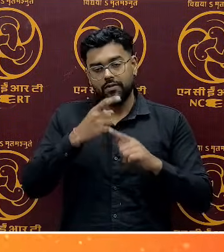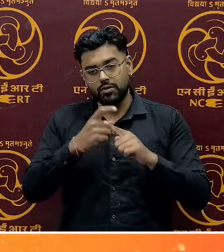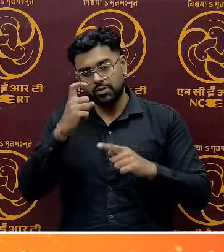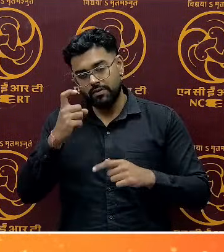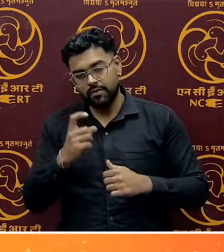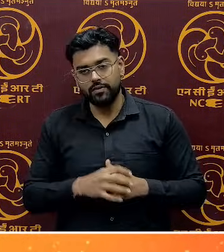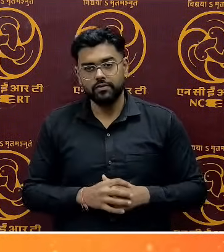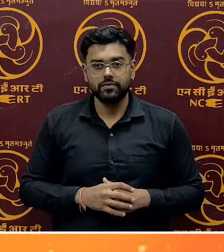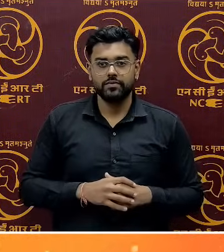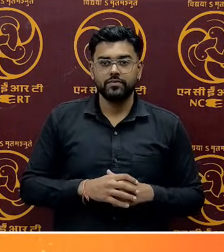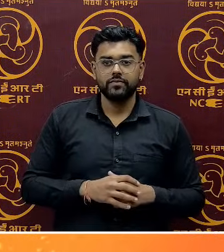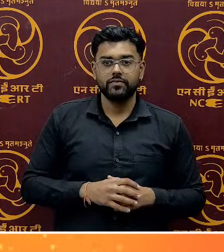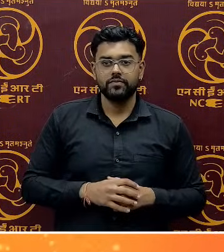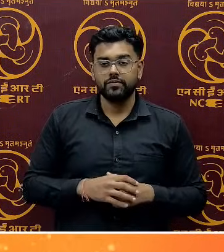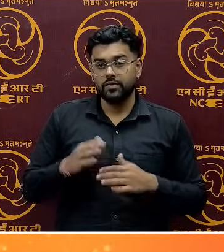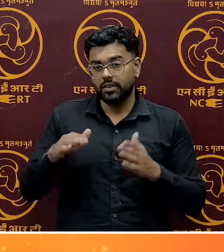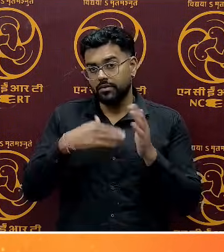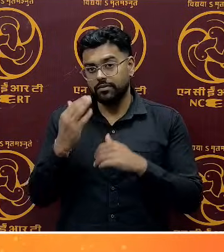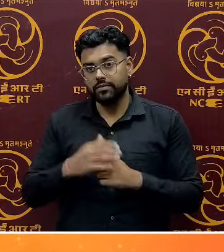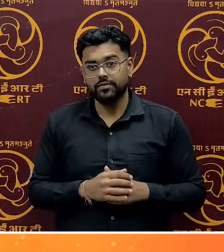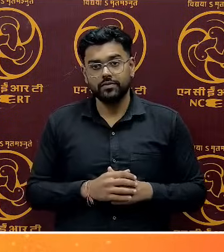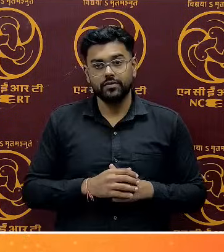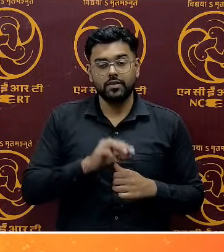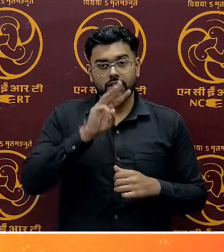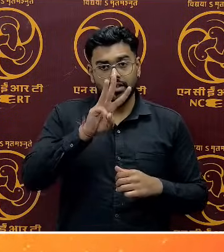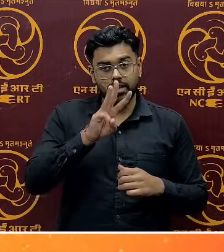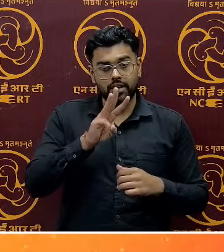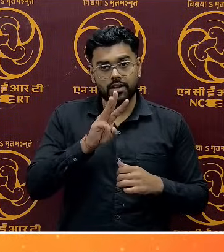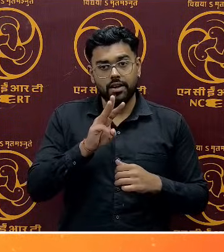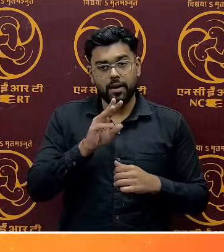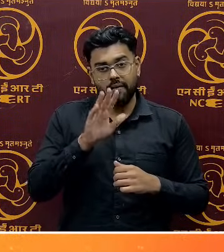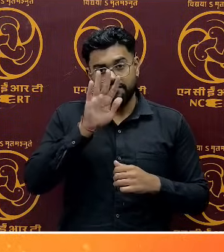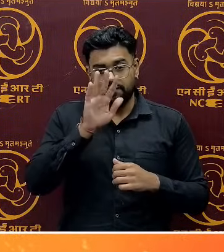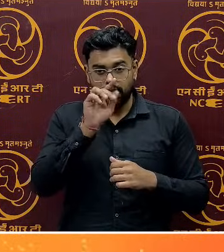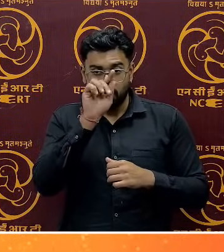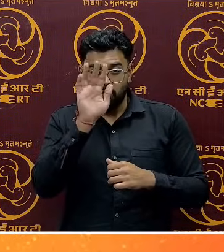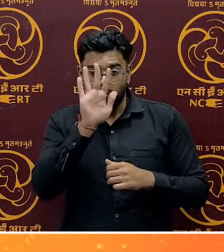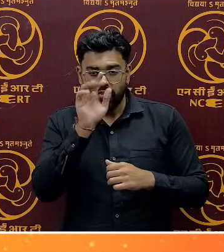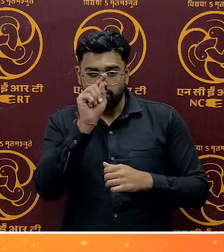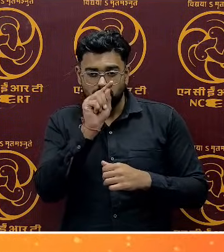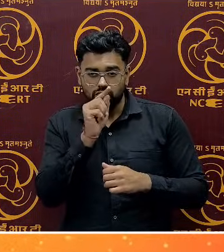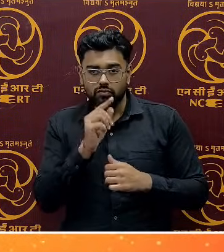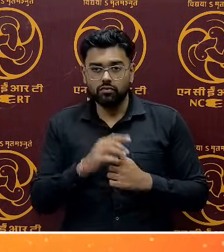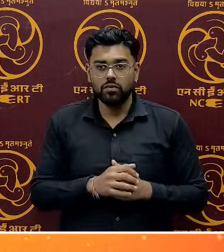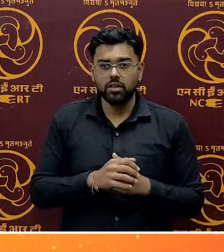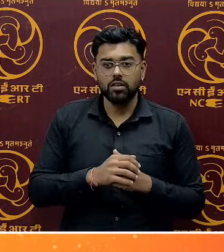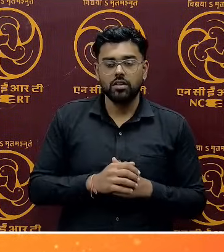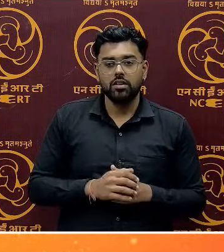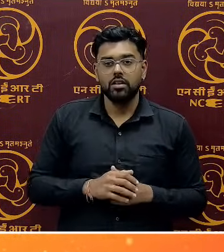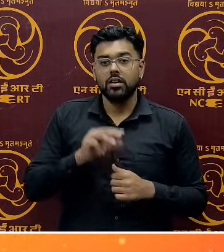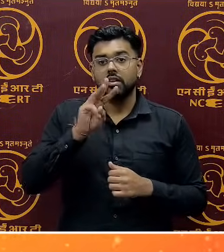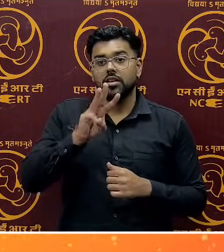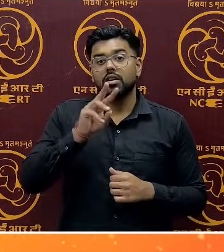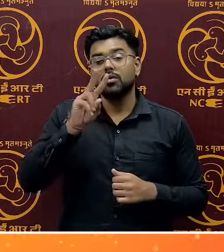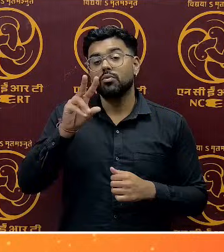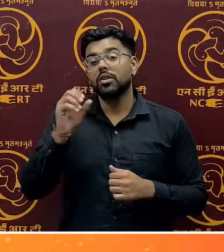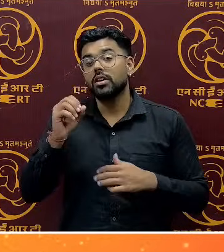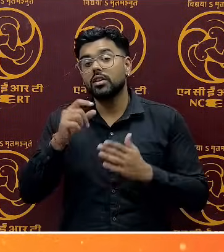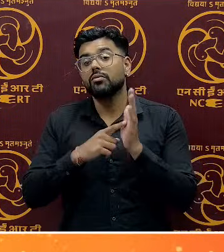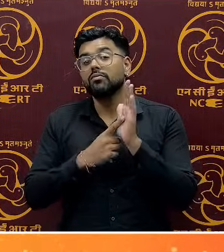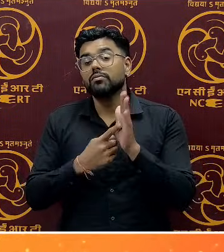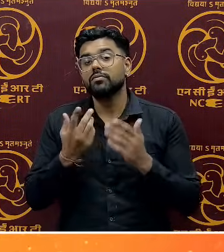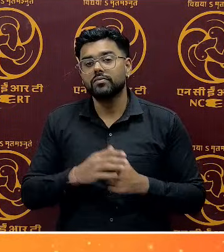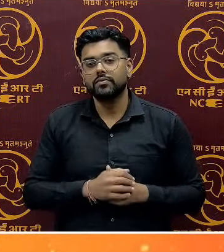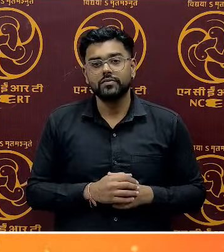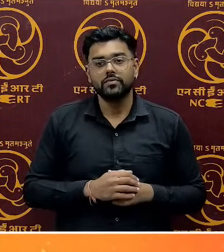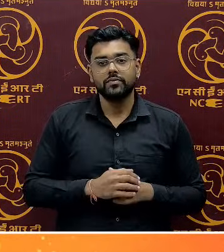243 can be factorized as 3 5 times. So, 3 to the power 5. What about 320? I can write this as 2